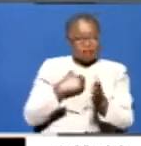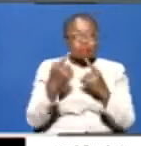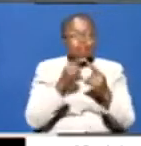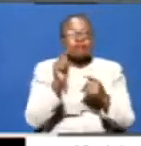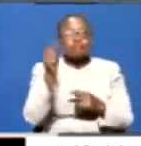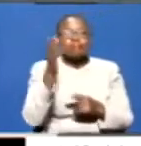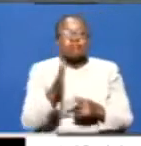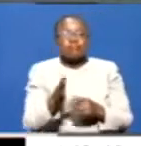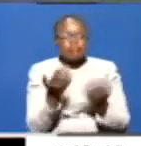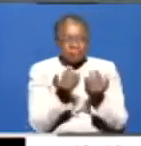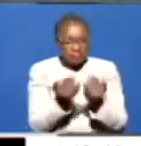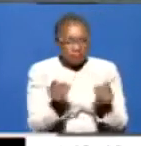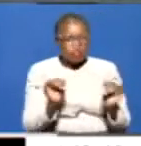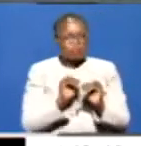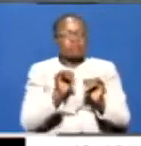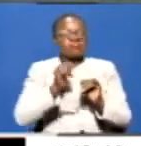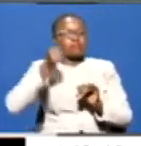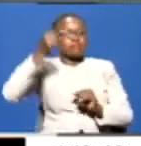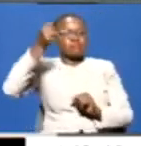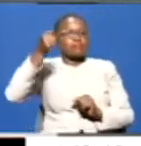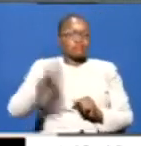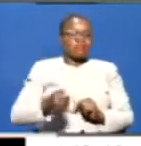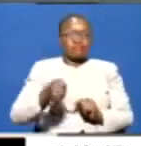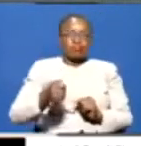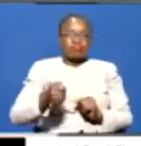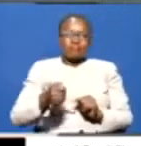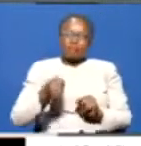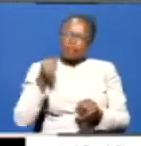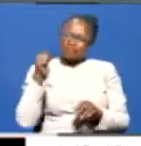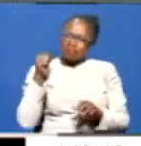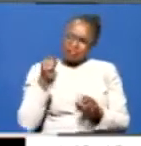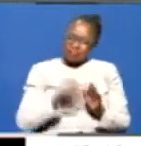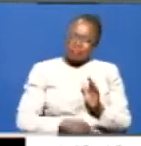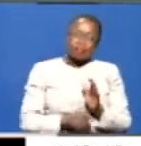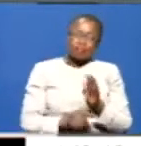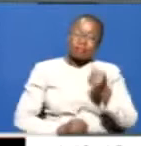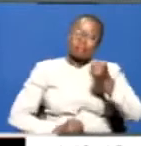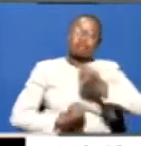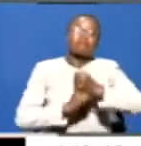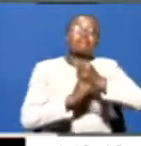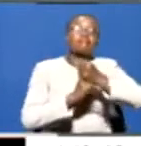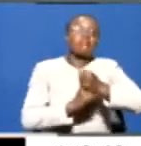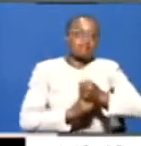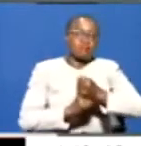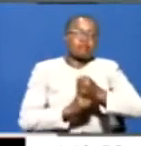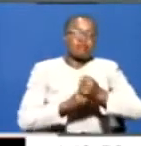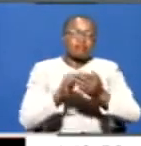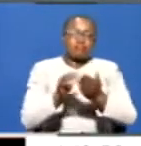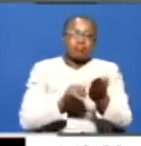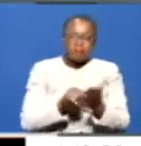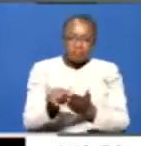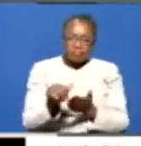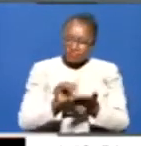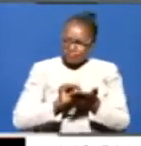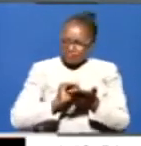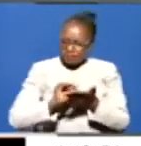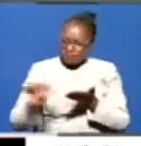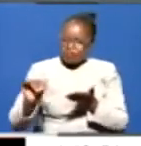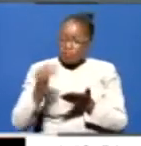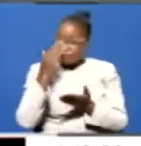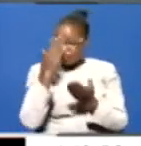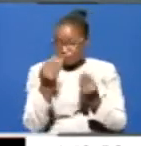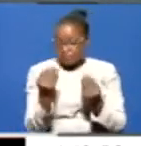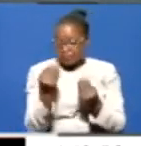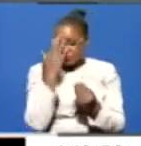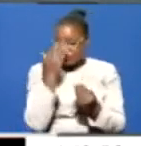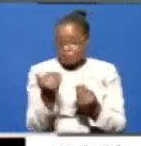The independence of the judiciary is deep, is fundamental. It cannot be taken away simply because I